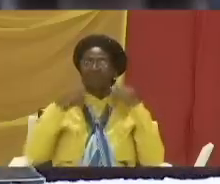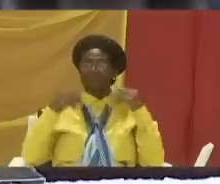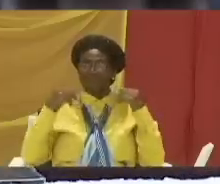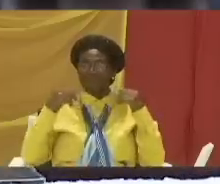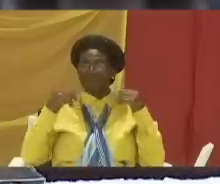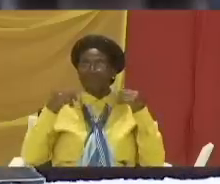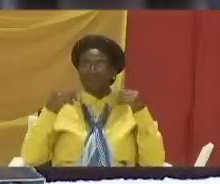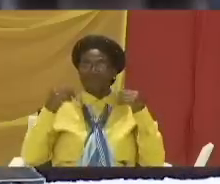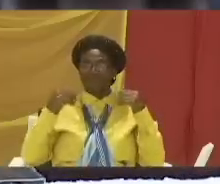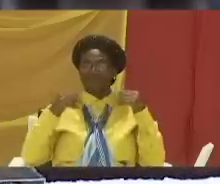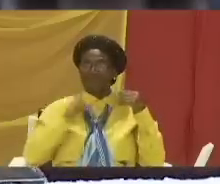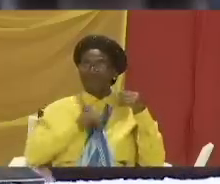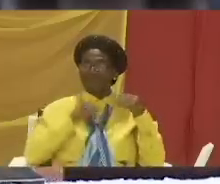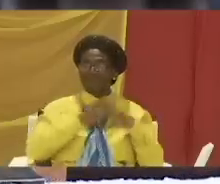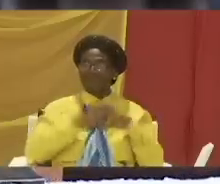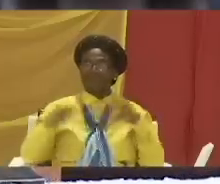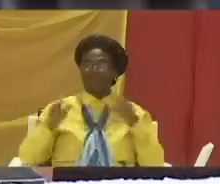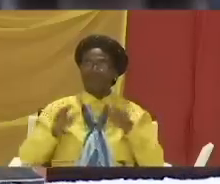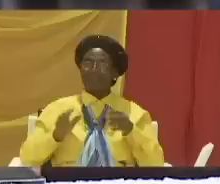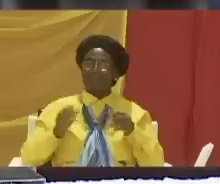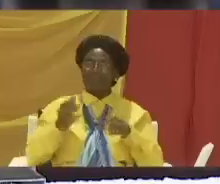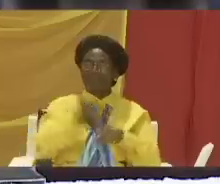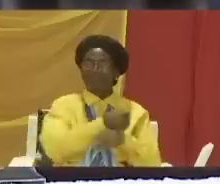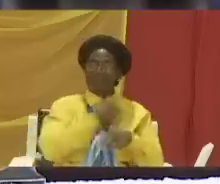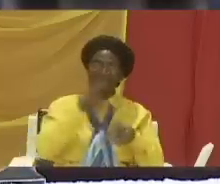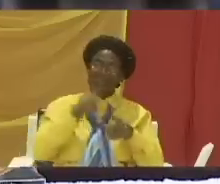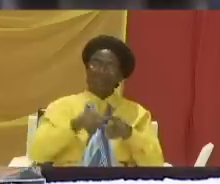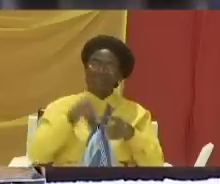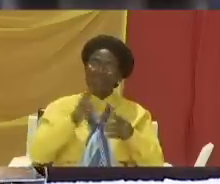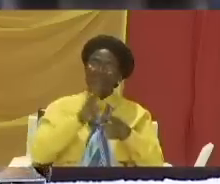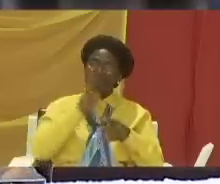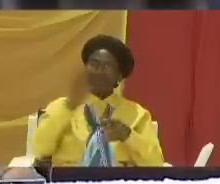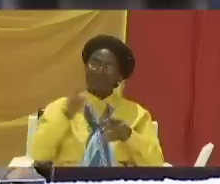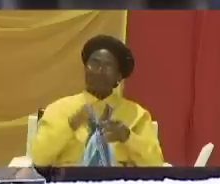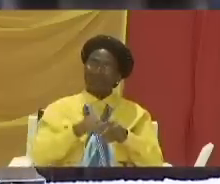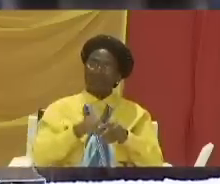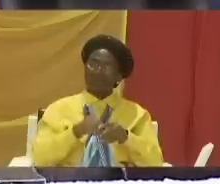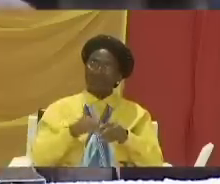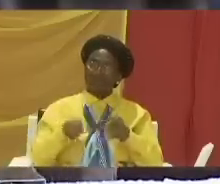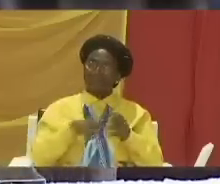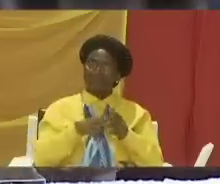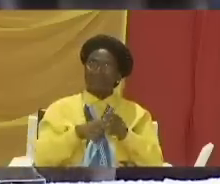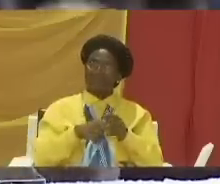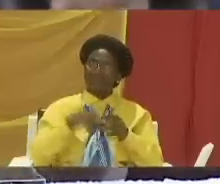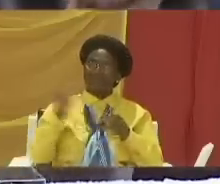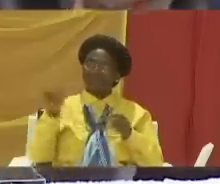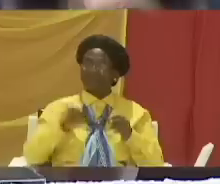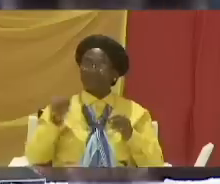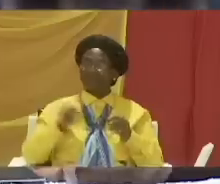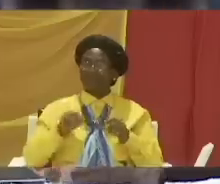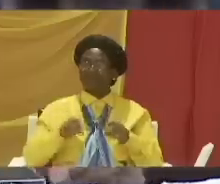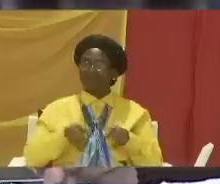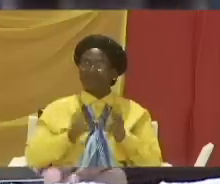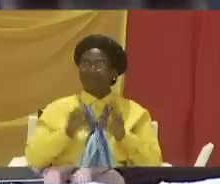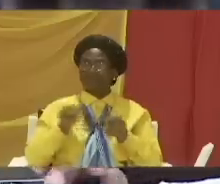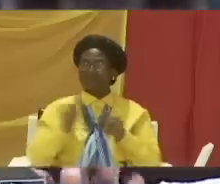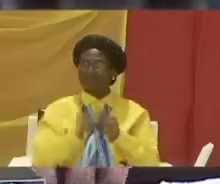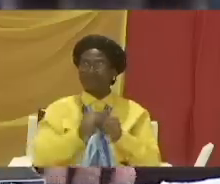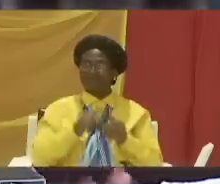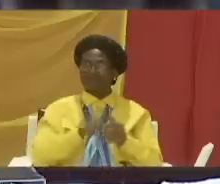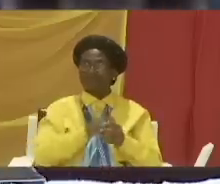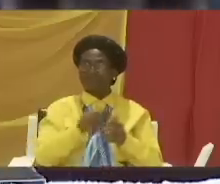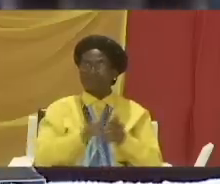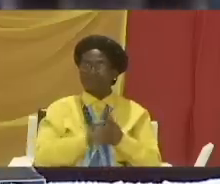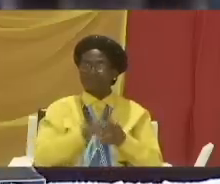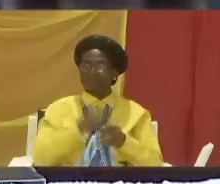I don't claim to be in the same class with all these great, great prophets. I'm just